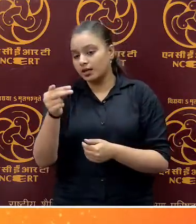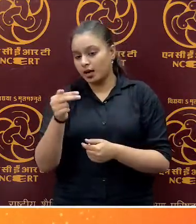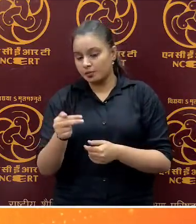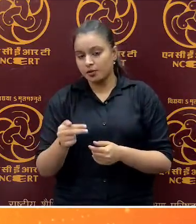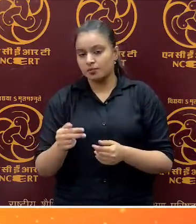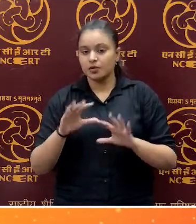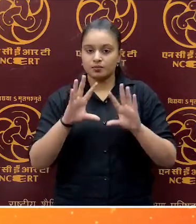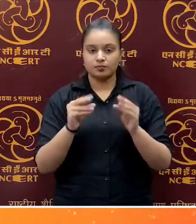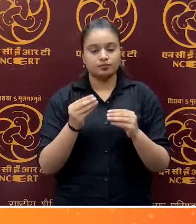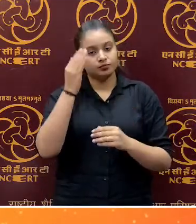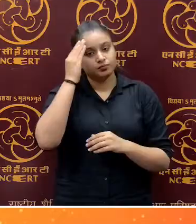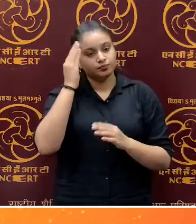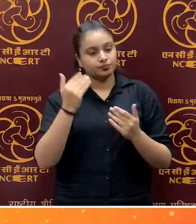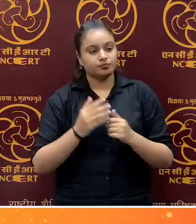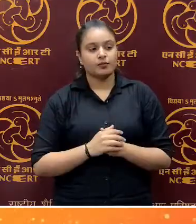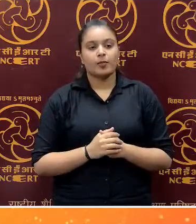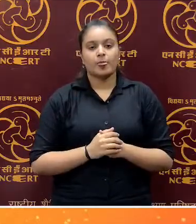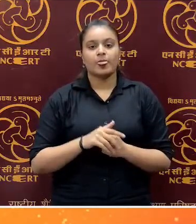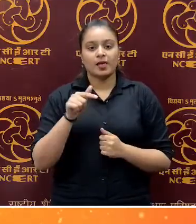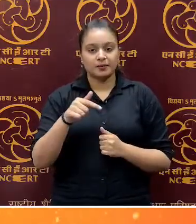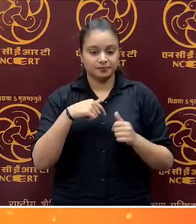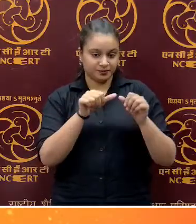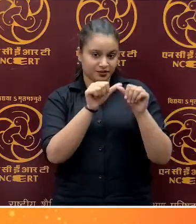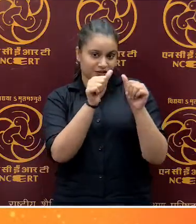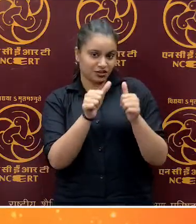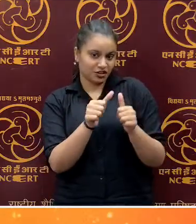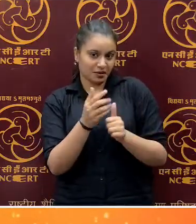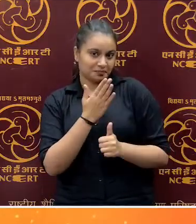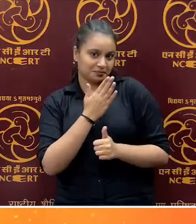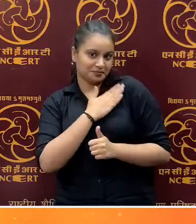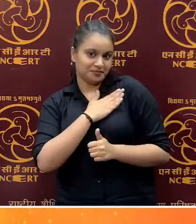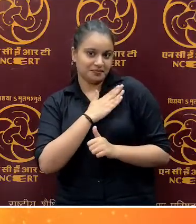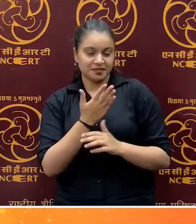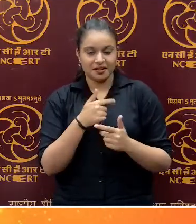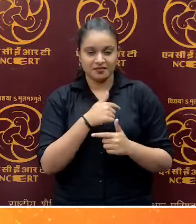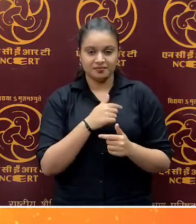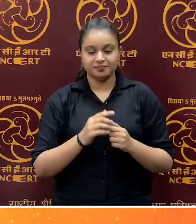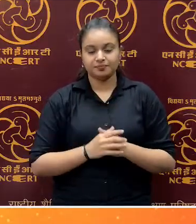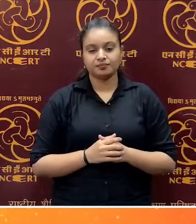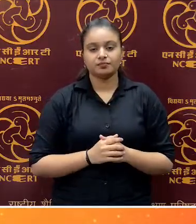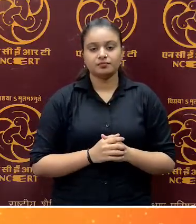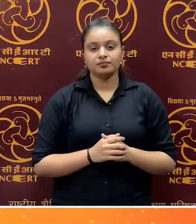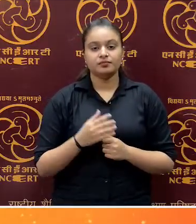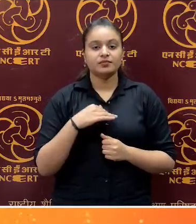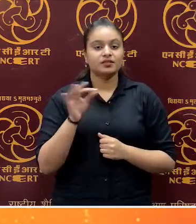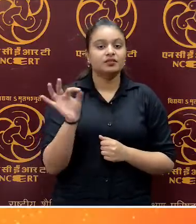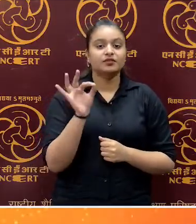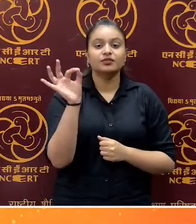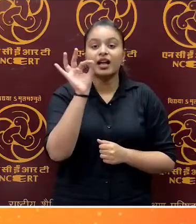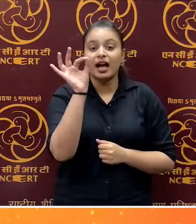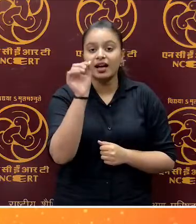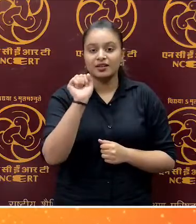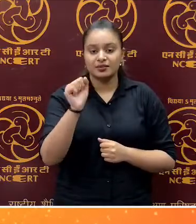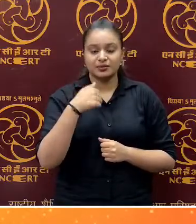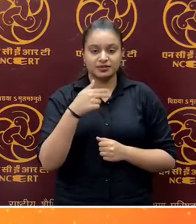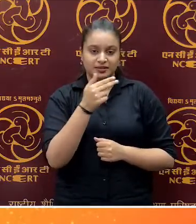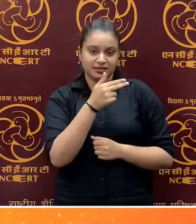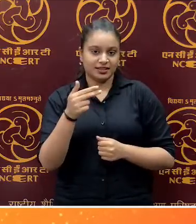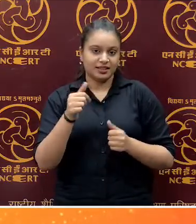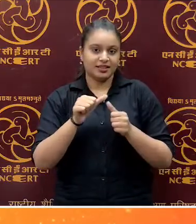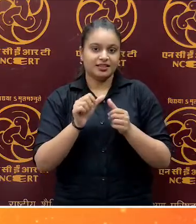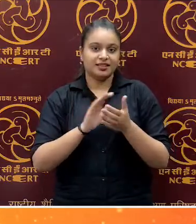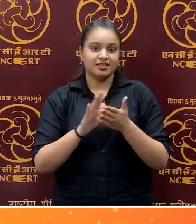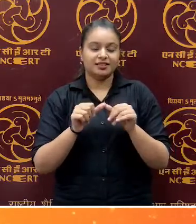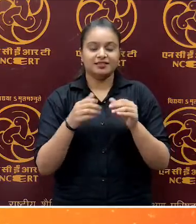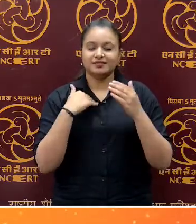these shapes. You know, like I'm liking this shape that's right there right now on me, and it's a fly carrying my name, Harpreet. That's lovely. Thank you